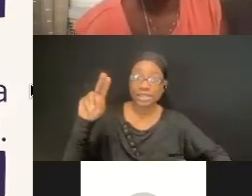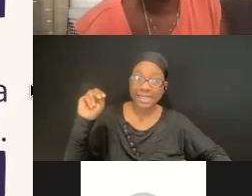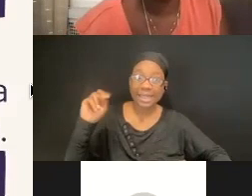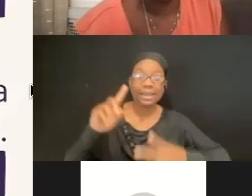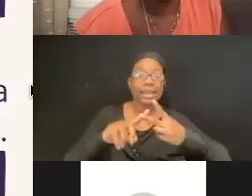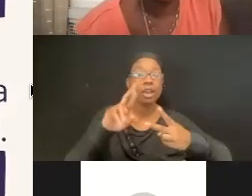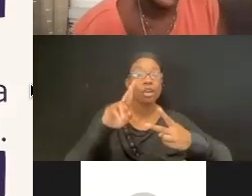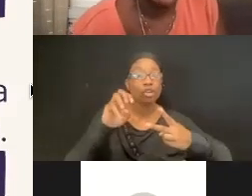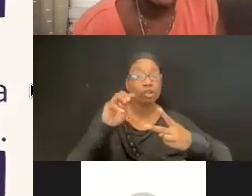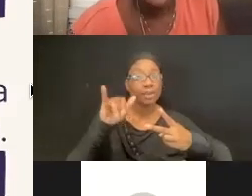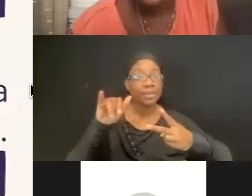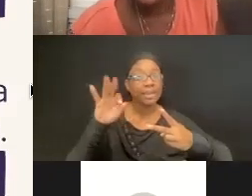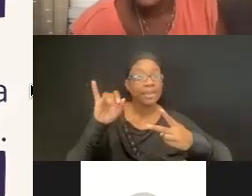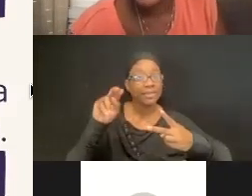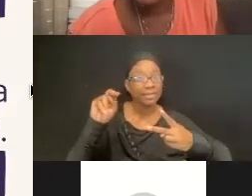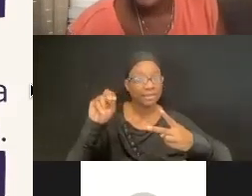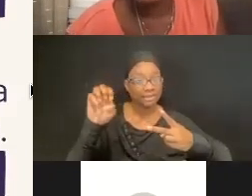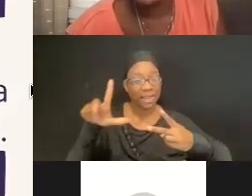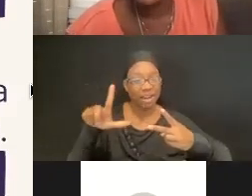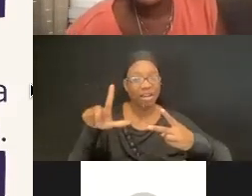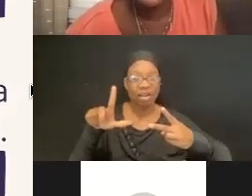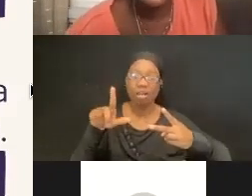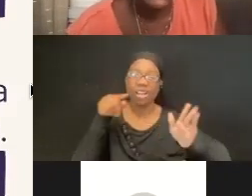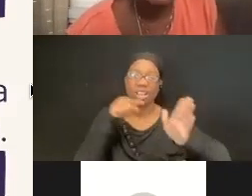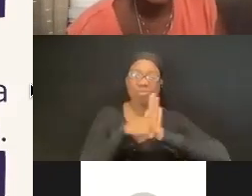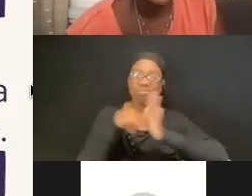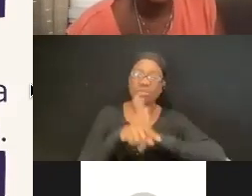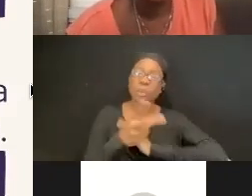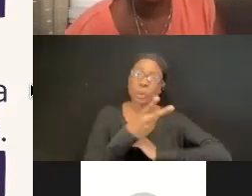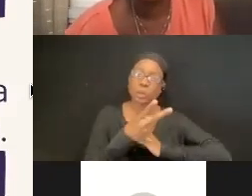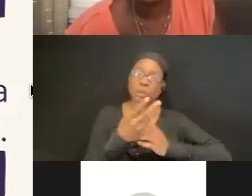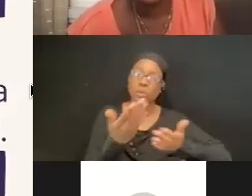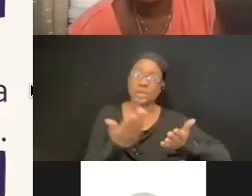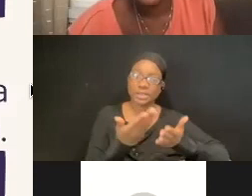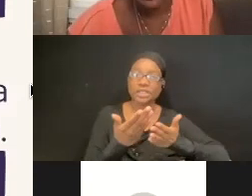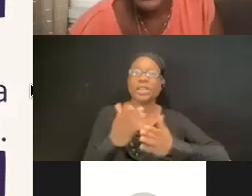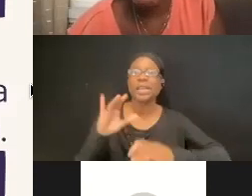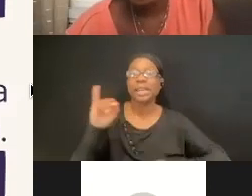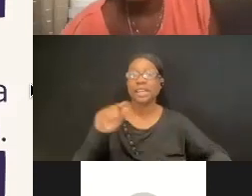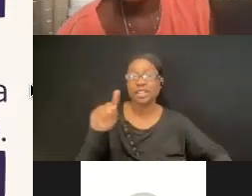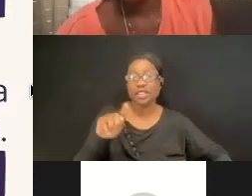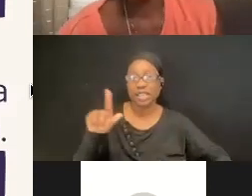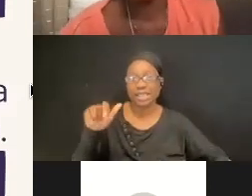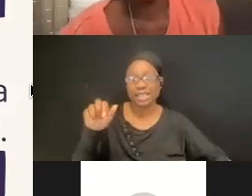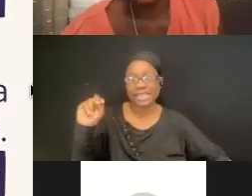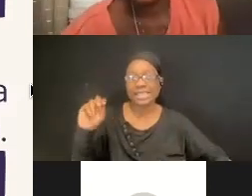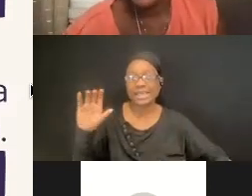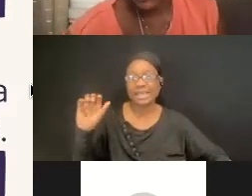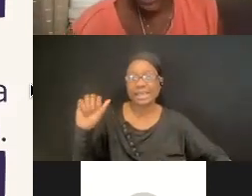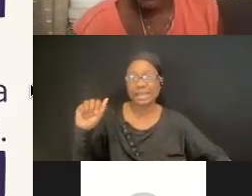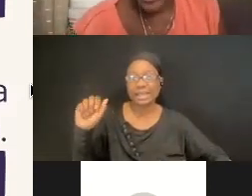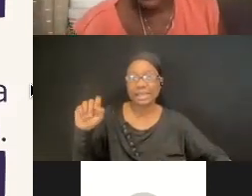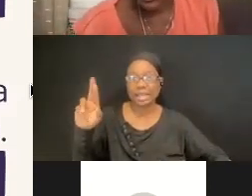Jasleen Castro, she died alone in a shelter in New York City days before she was supposed to return to Charlotte. So at